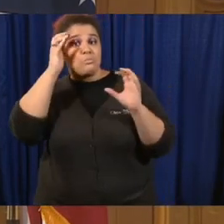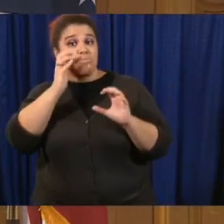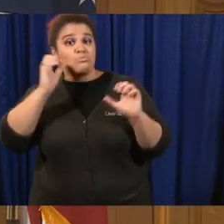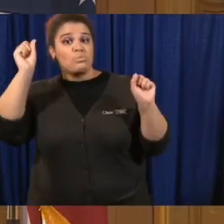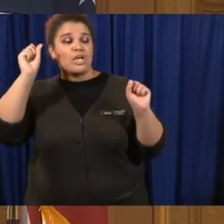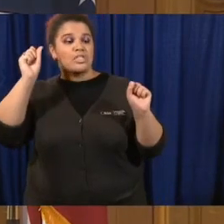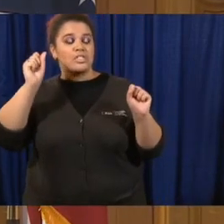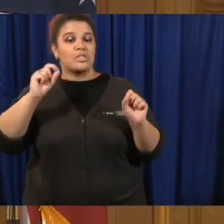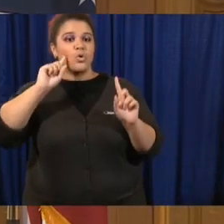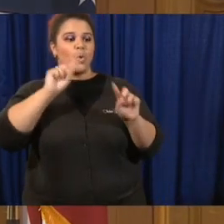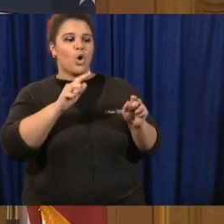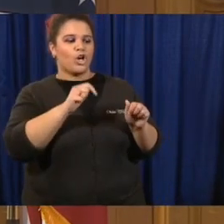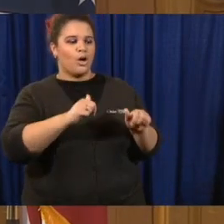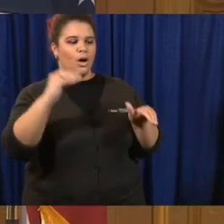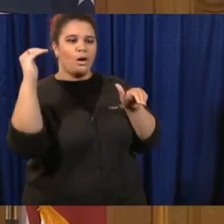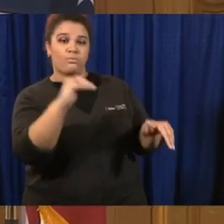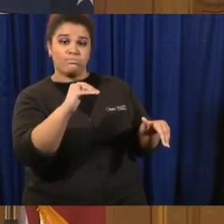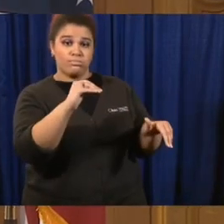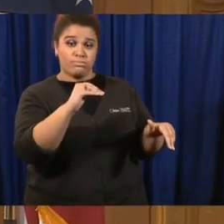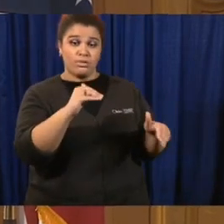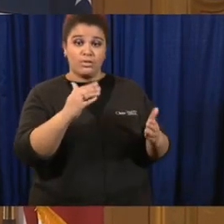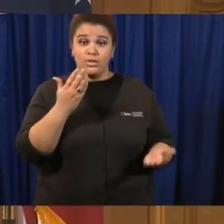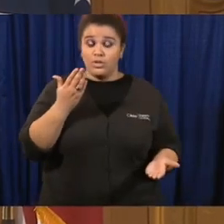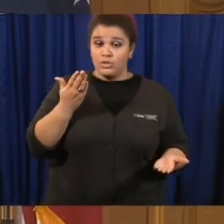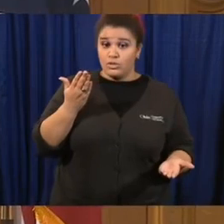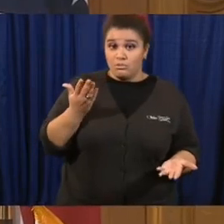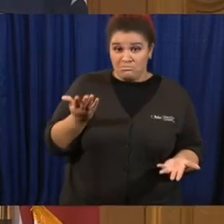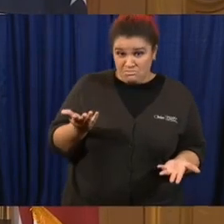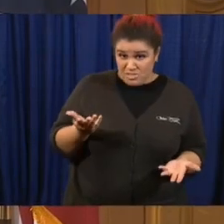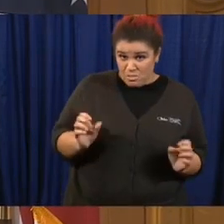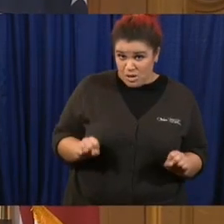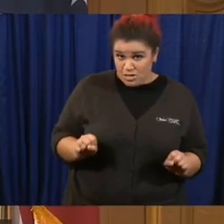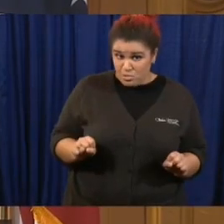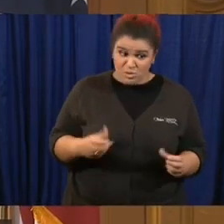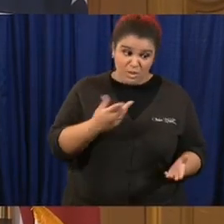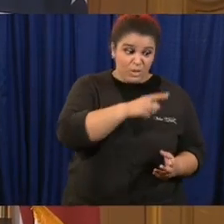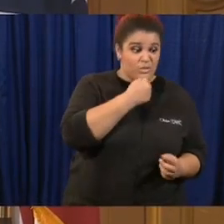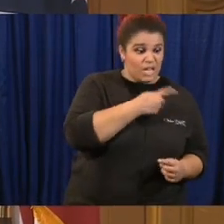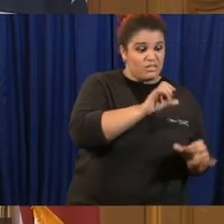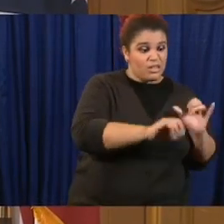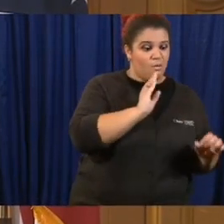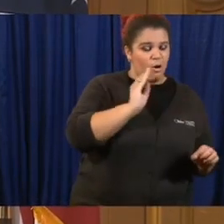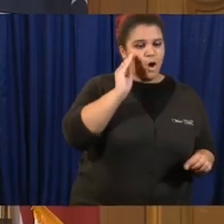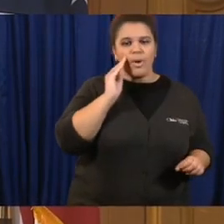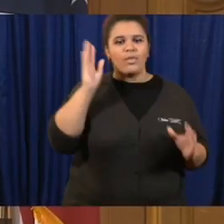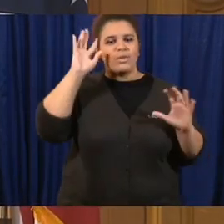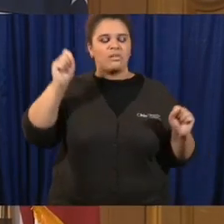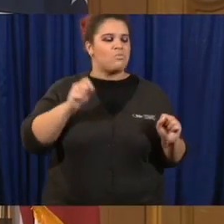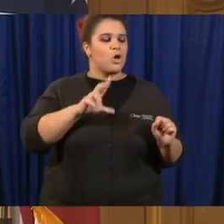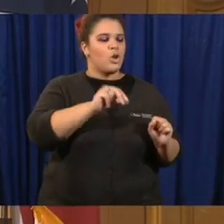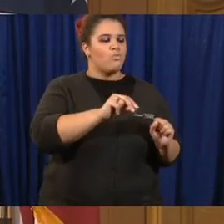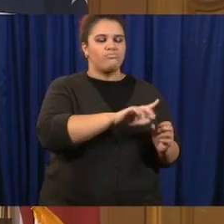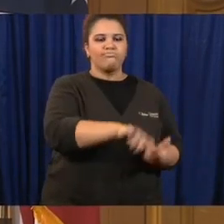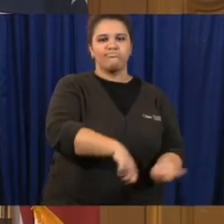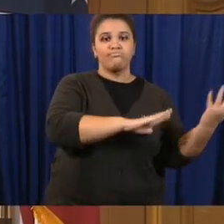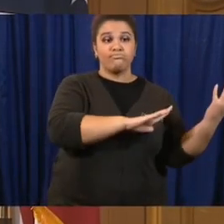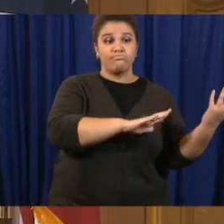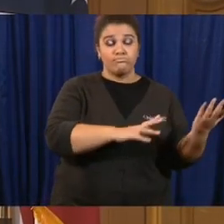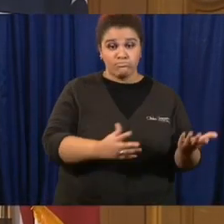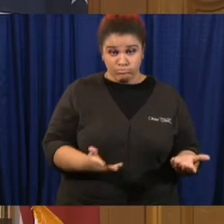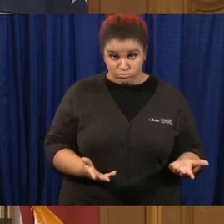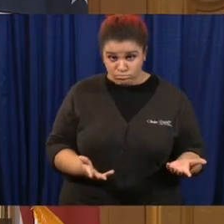already asked about the relationship between the state and the White House, just kind of one follow-up to that. Does the president have